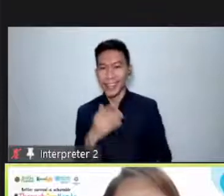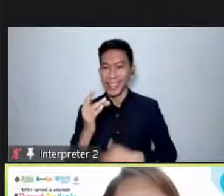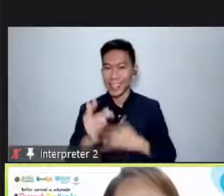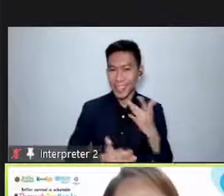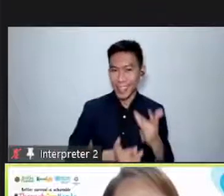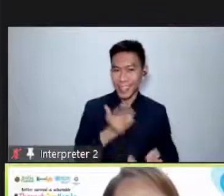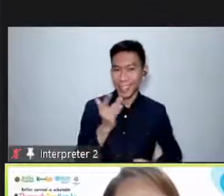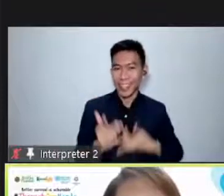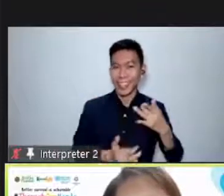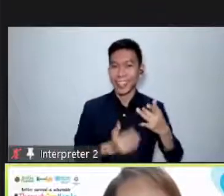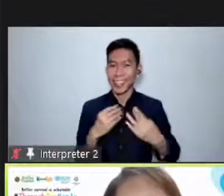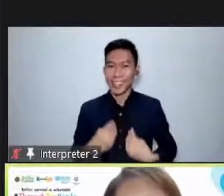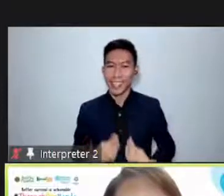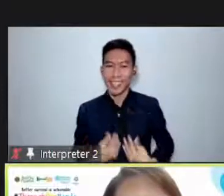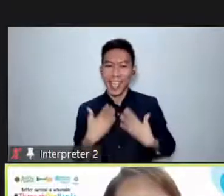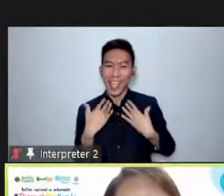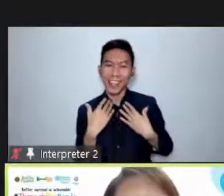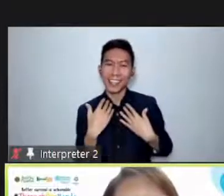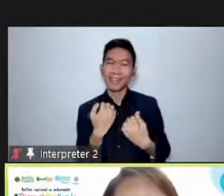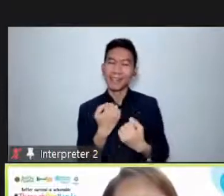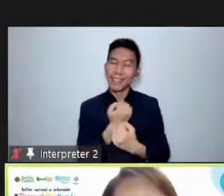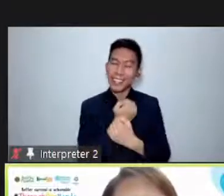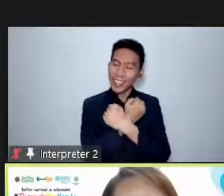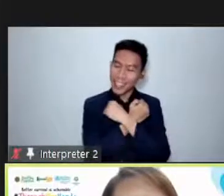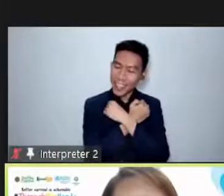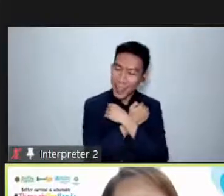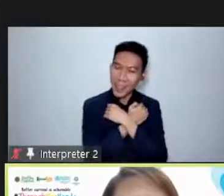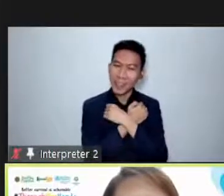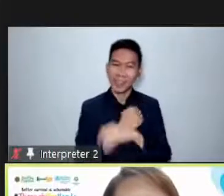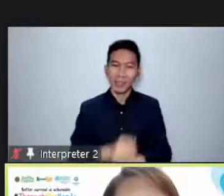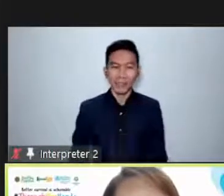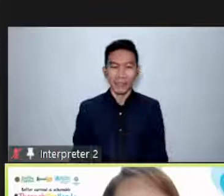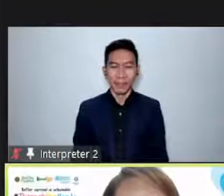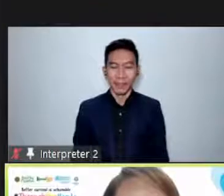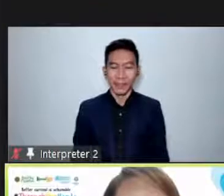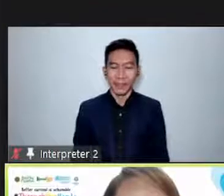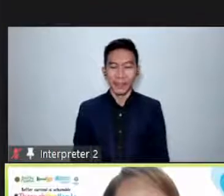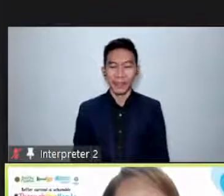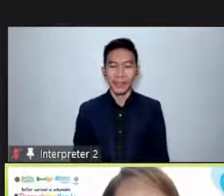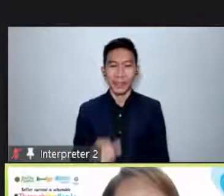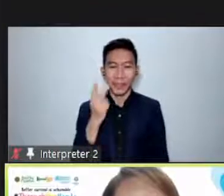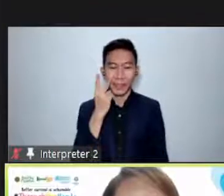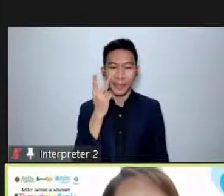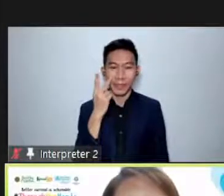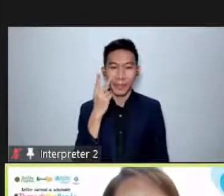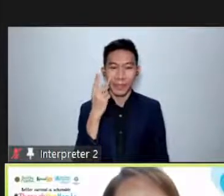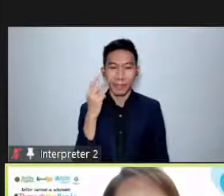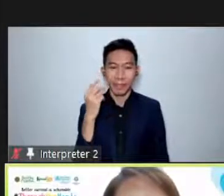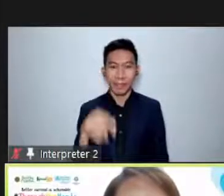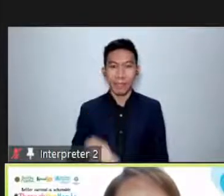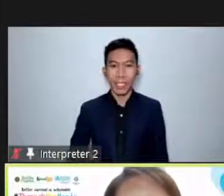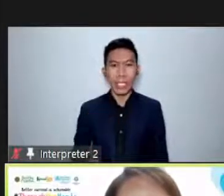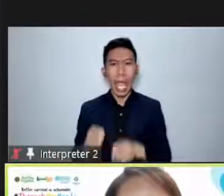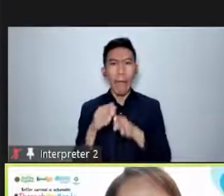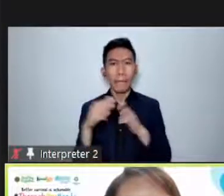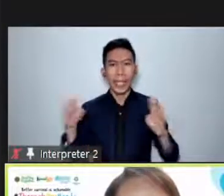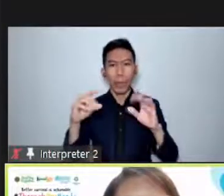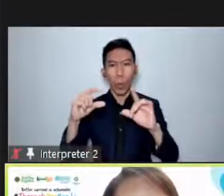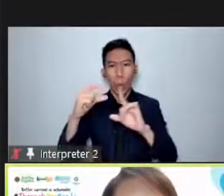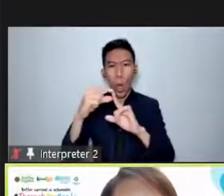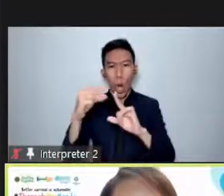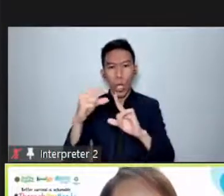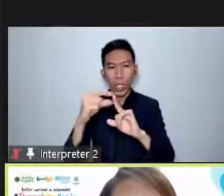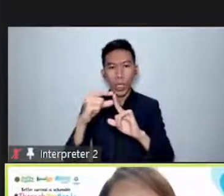inspired. Some said in love. And as you can see, the biggest word that we're seeing right now